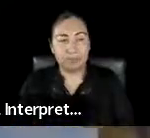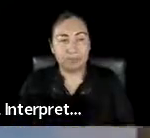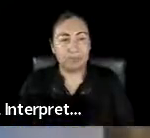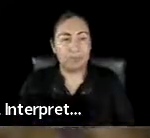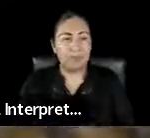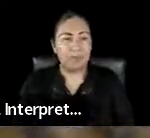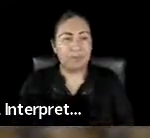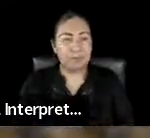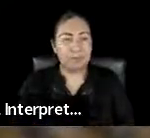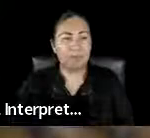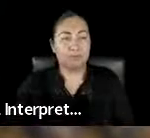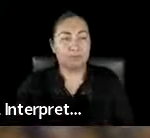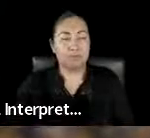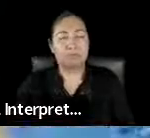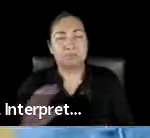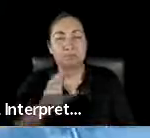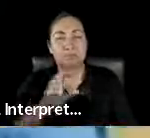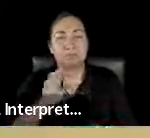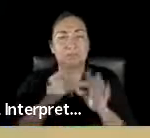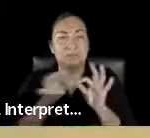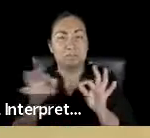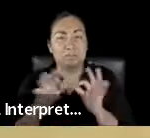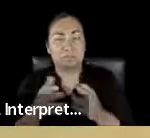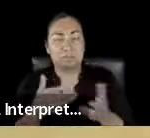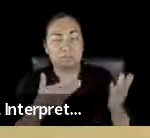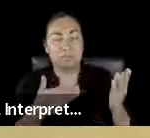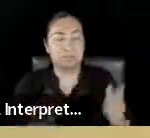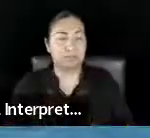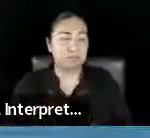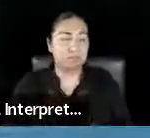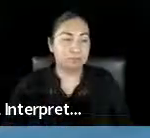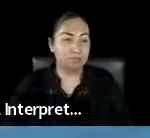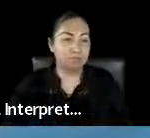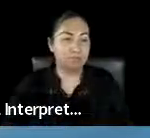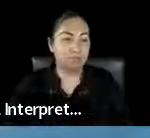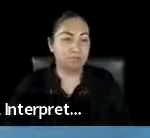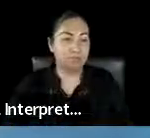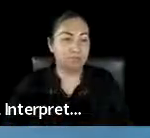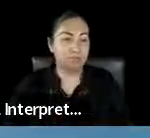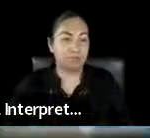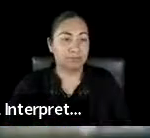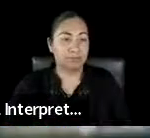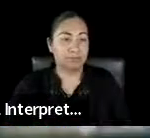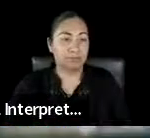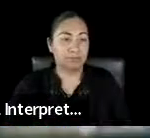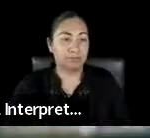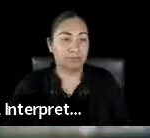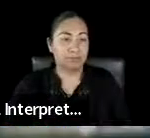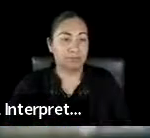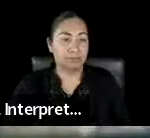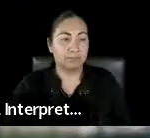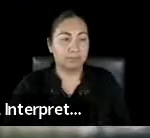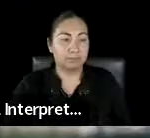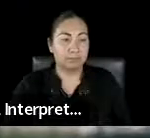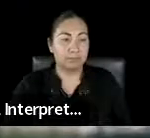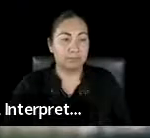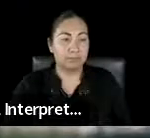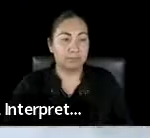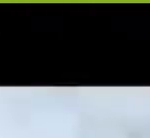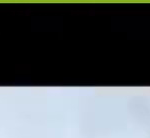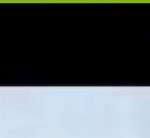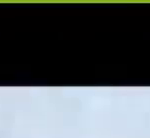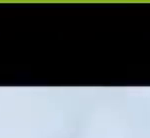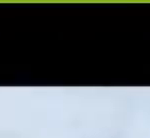Have you ever felt that you didn't have anyone to support you? That person who lets you know that you're not alone in this world, that you shouldn't